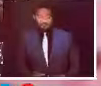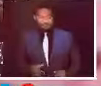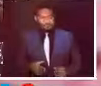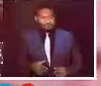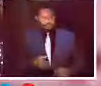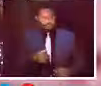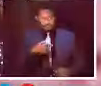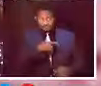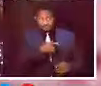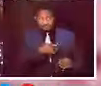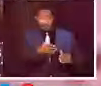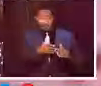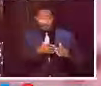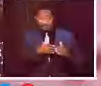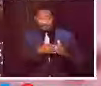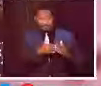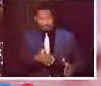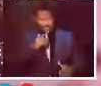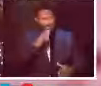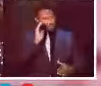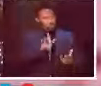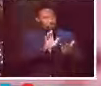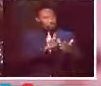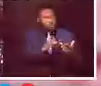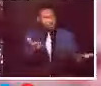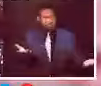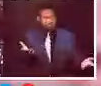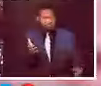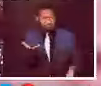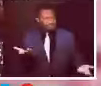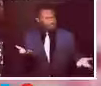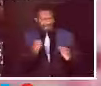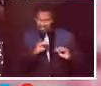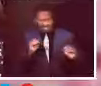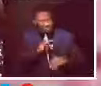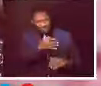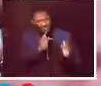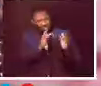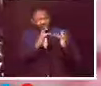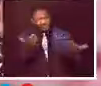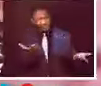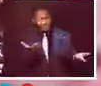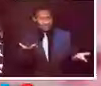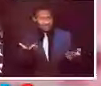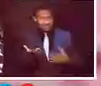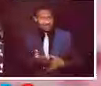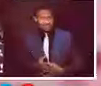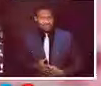leader of government business, said he was going to consult. And I said there's nothing to consult about. What about all